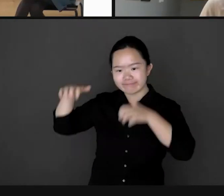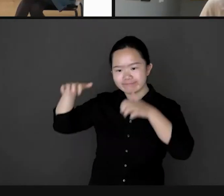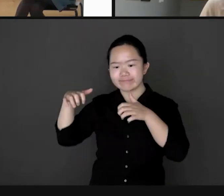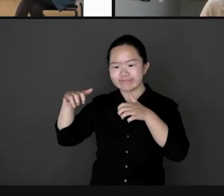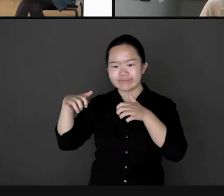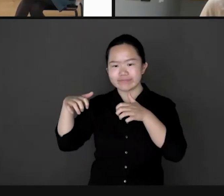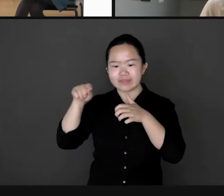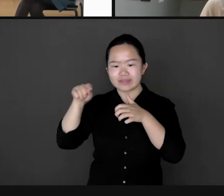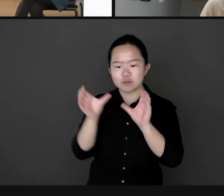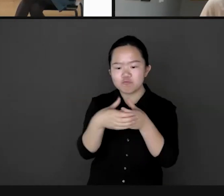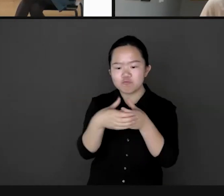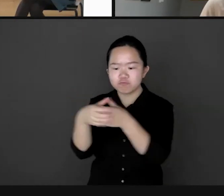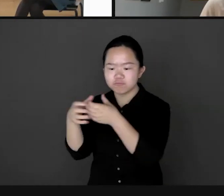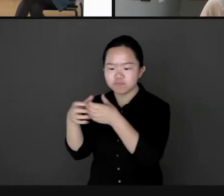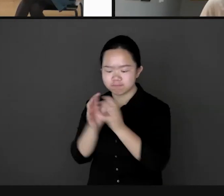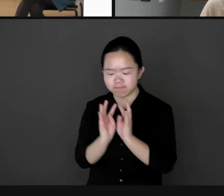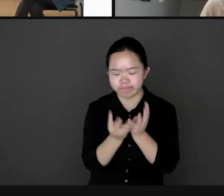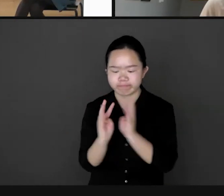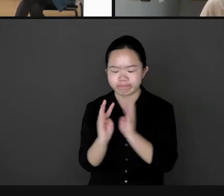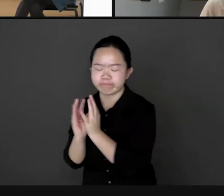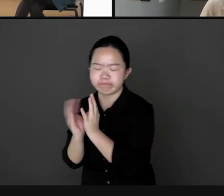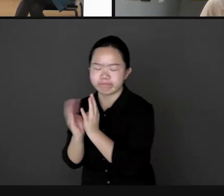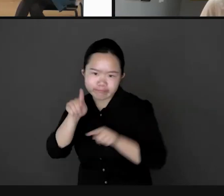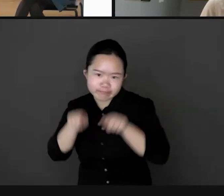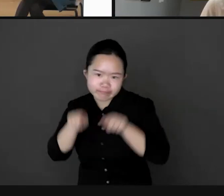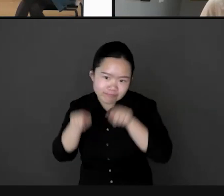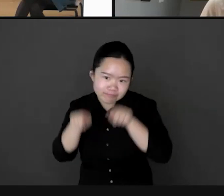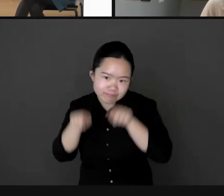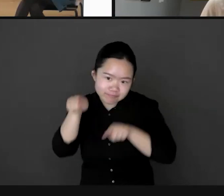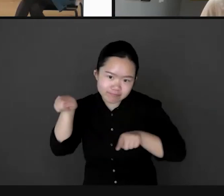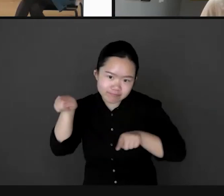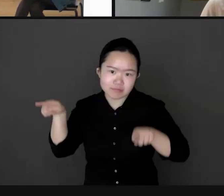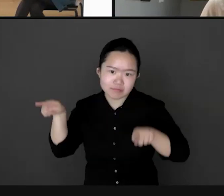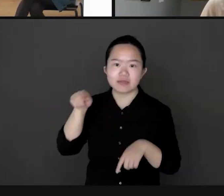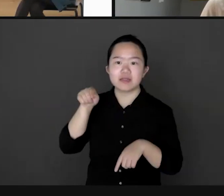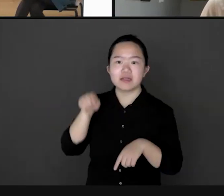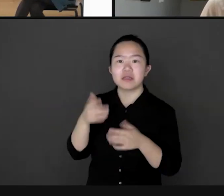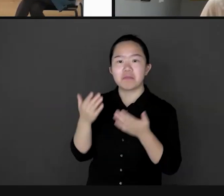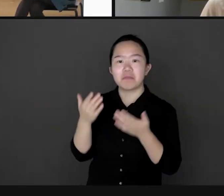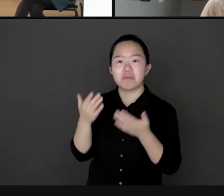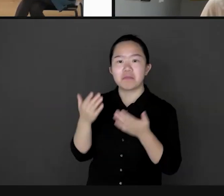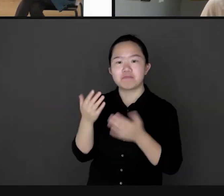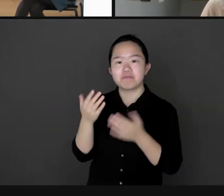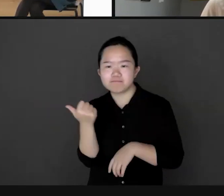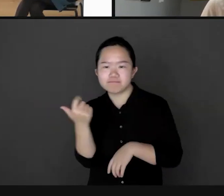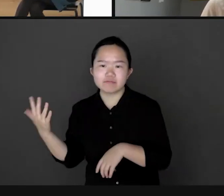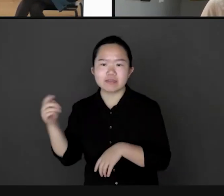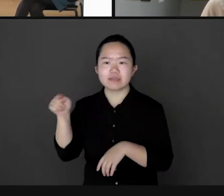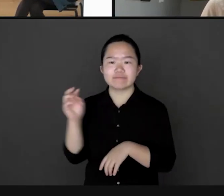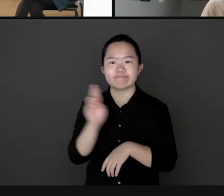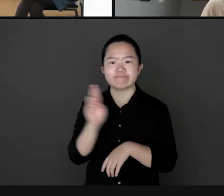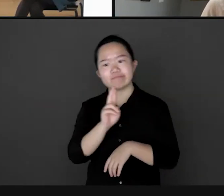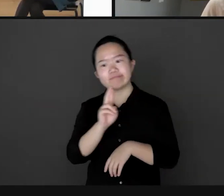For those of you who follow closely, you will have seen that the centre right do quite well and the far right do extremely well as well.